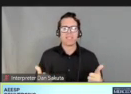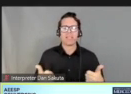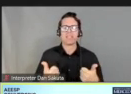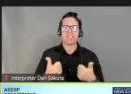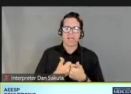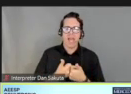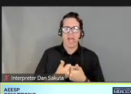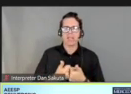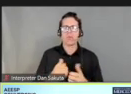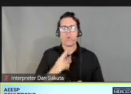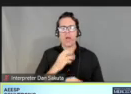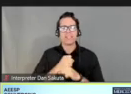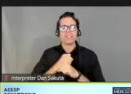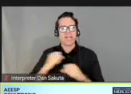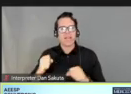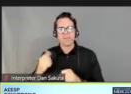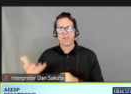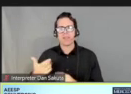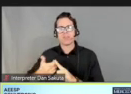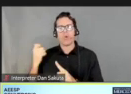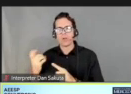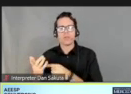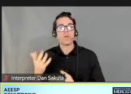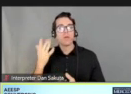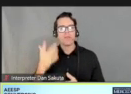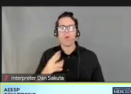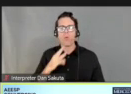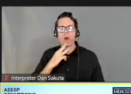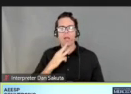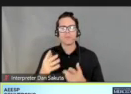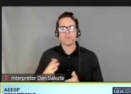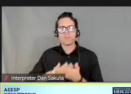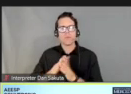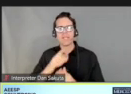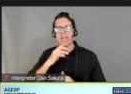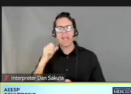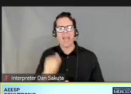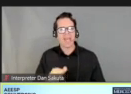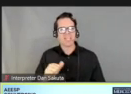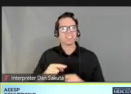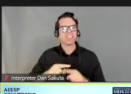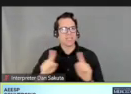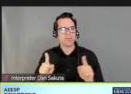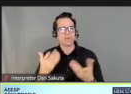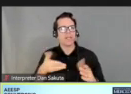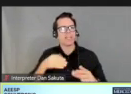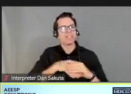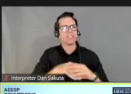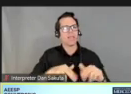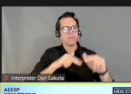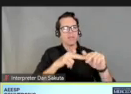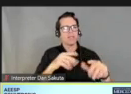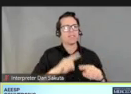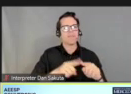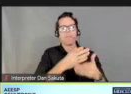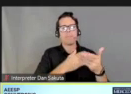faucet, because that means that the water may age differently inside the building, in different parts of the building. And